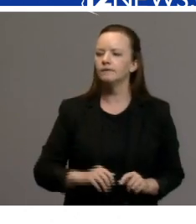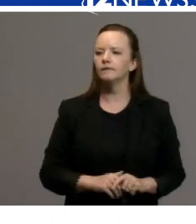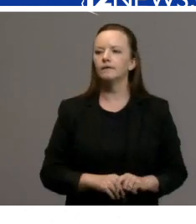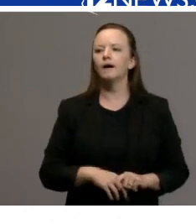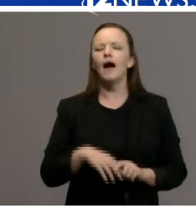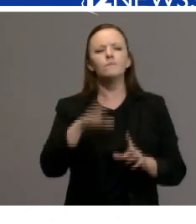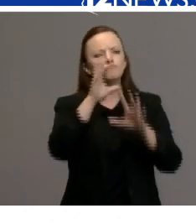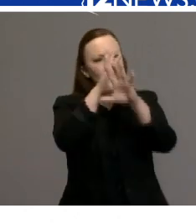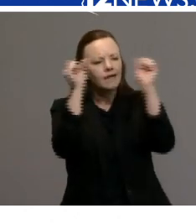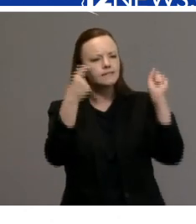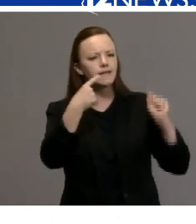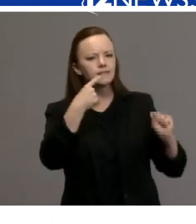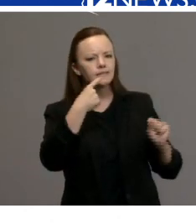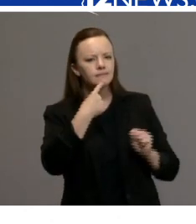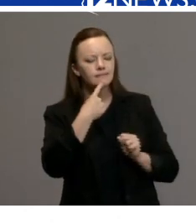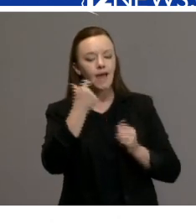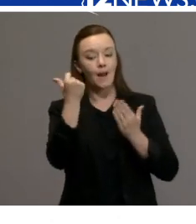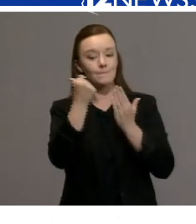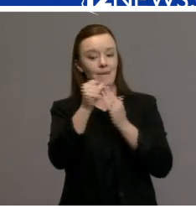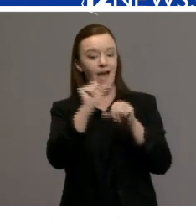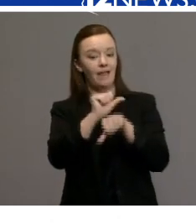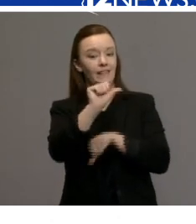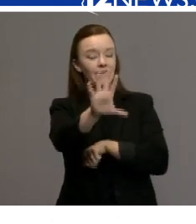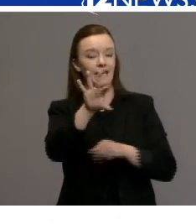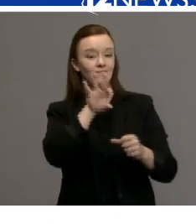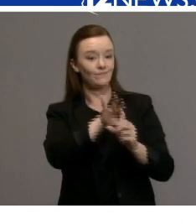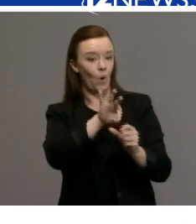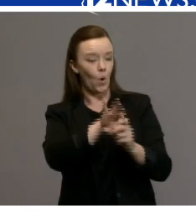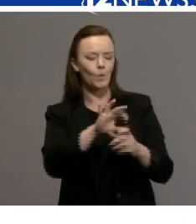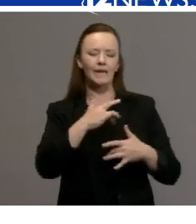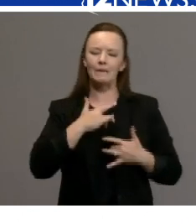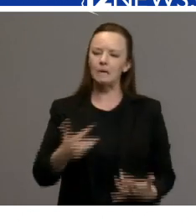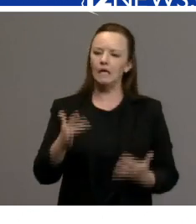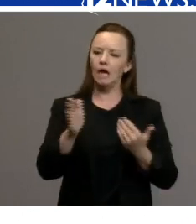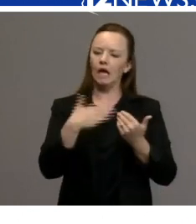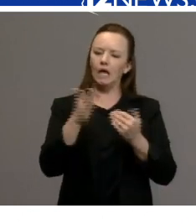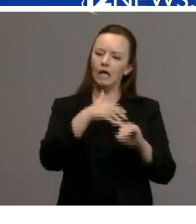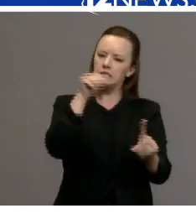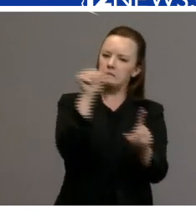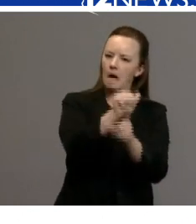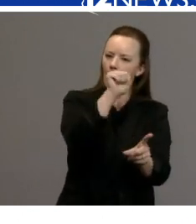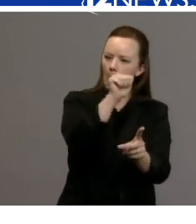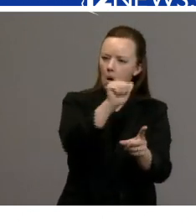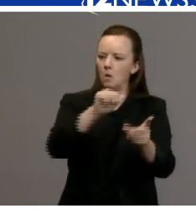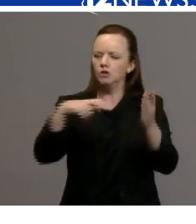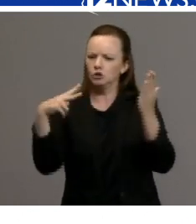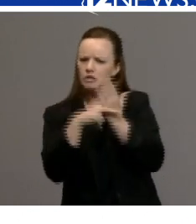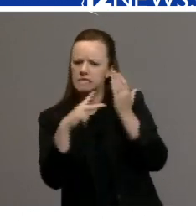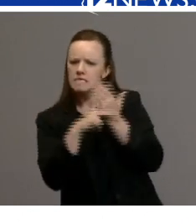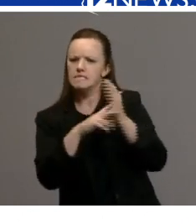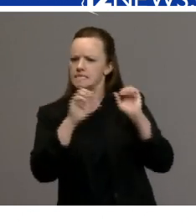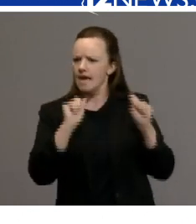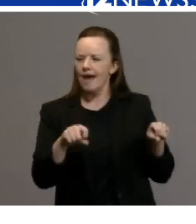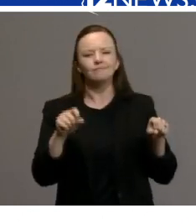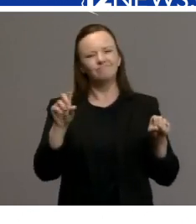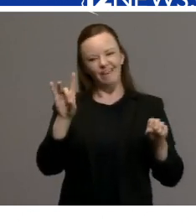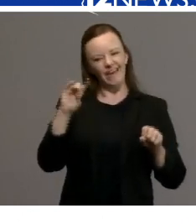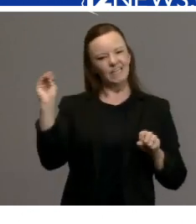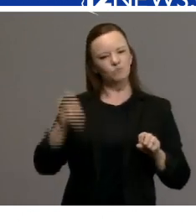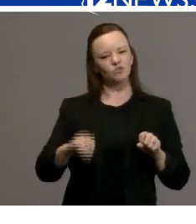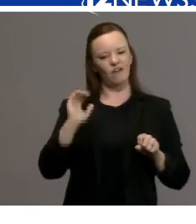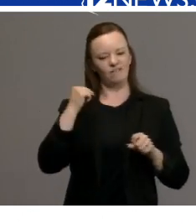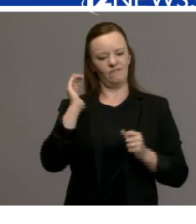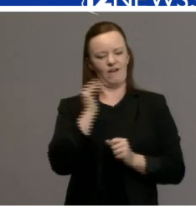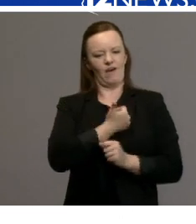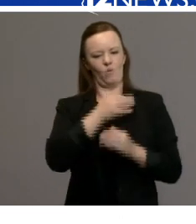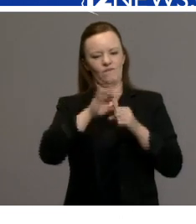mail voting is subject to fraud, it cheats people. We have something like 80% of Arizonans who vote by mail. What's your thought on mail